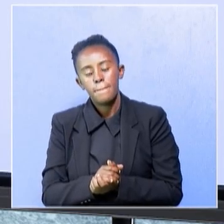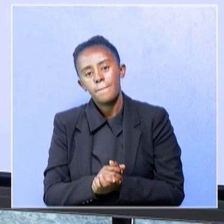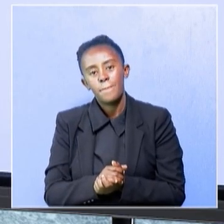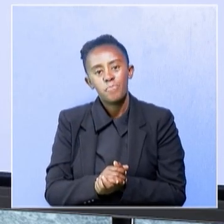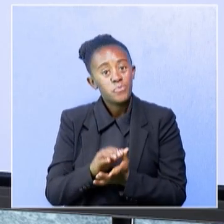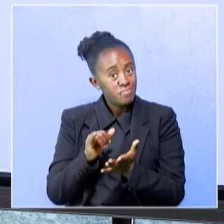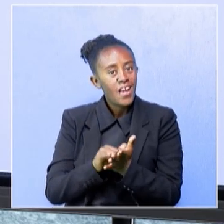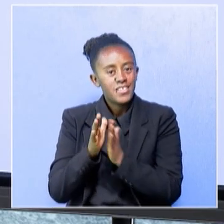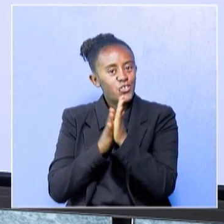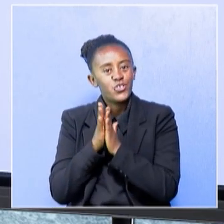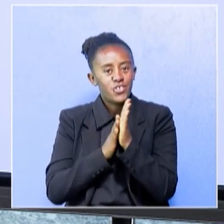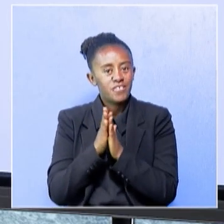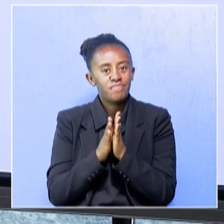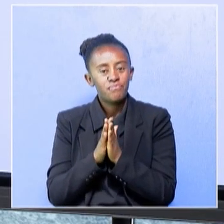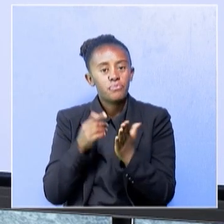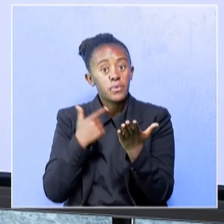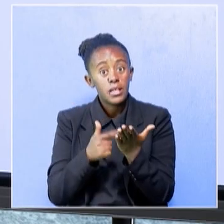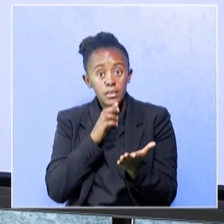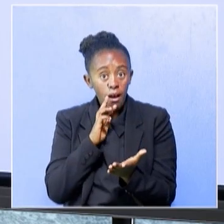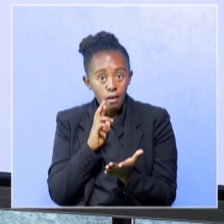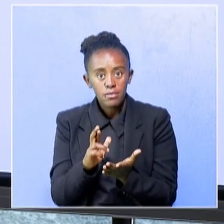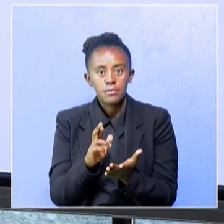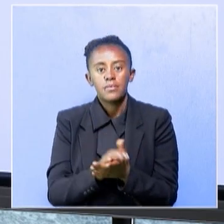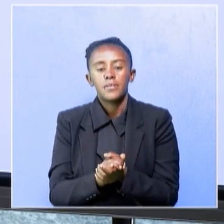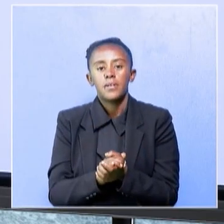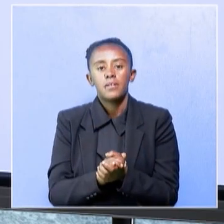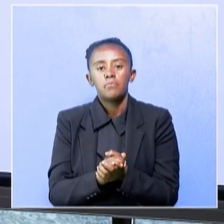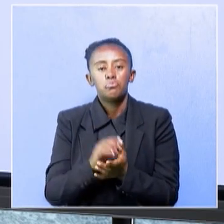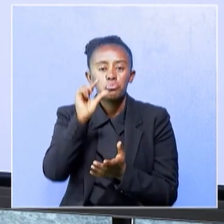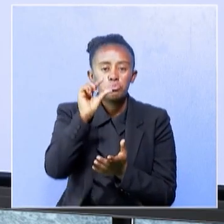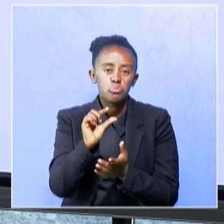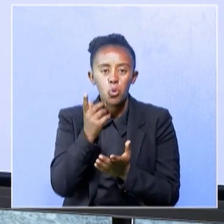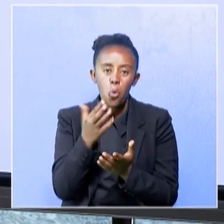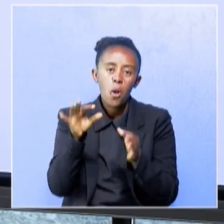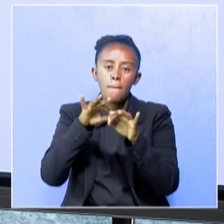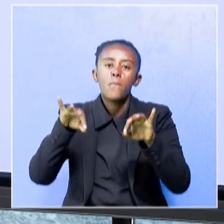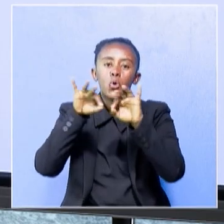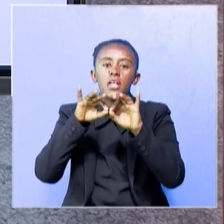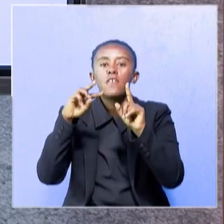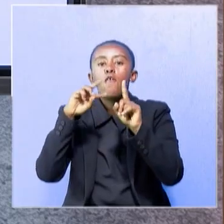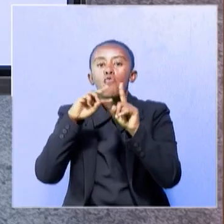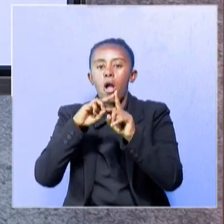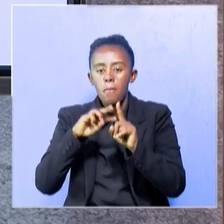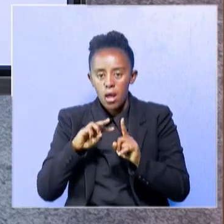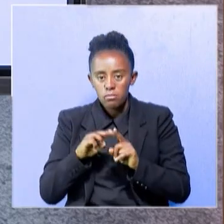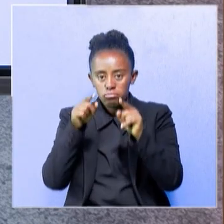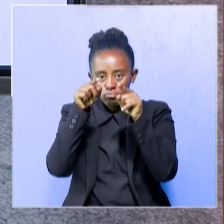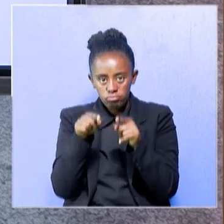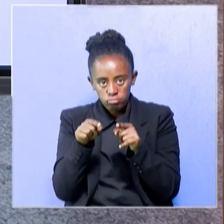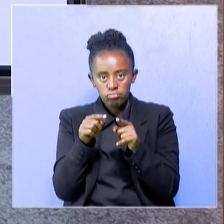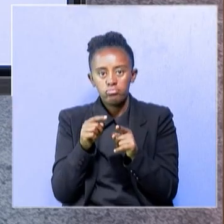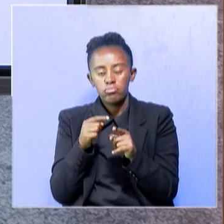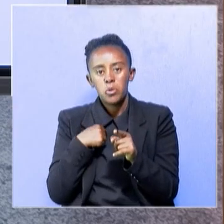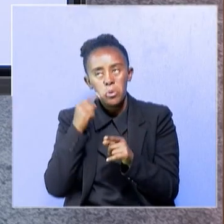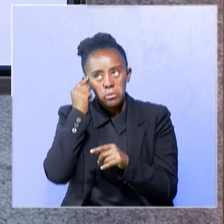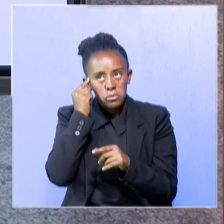That's interesting. These are a few or important vocabularies that are familiar when you